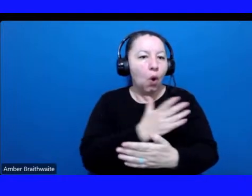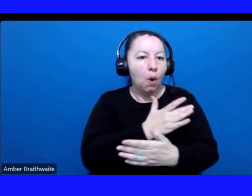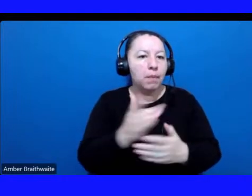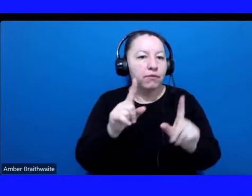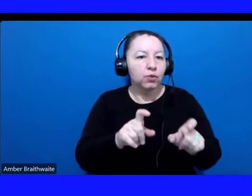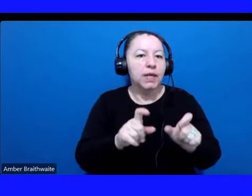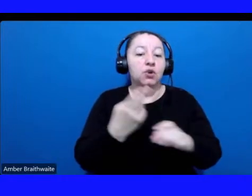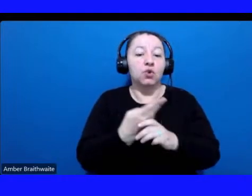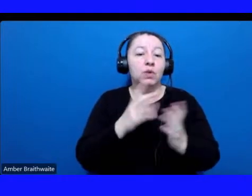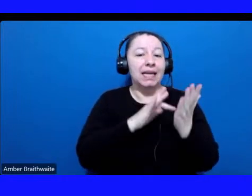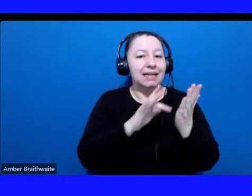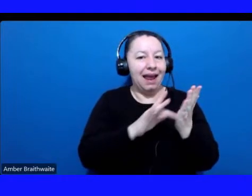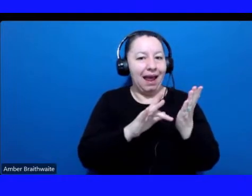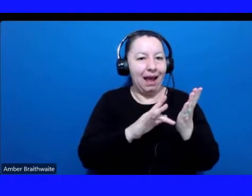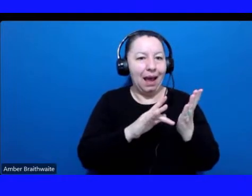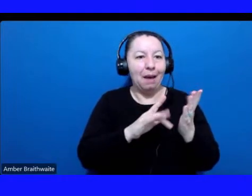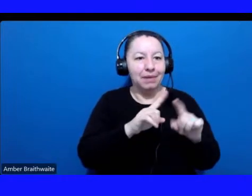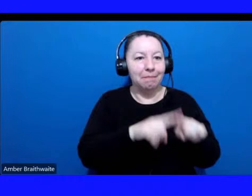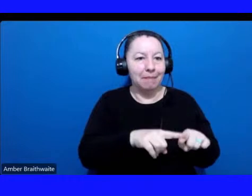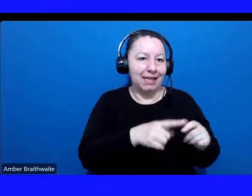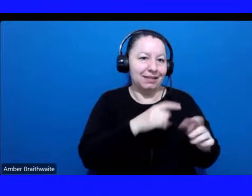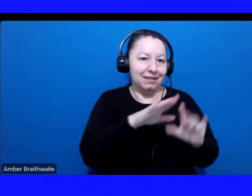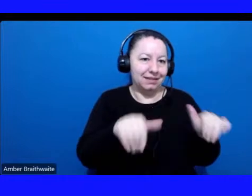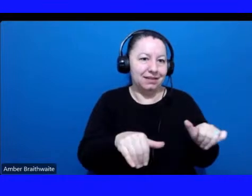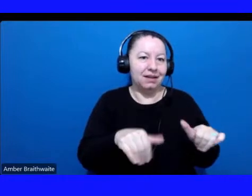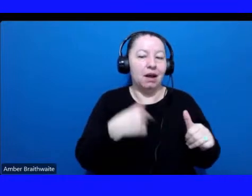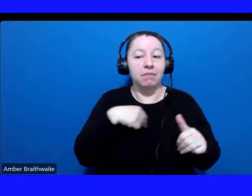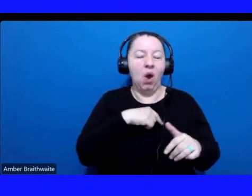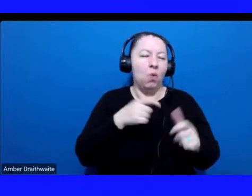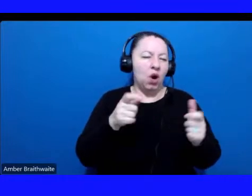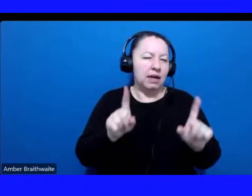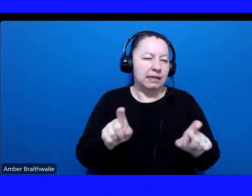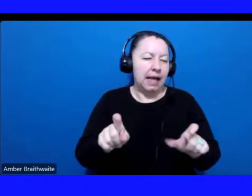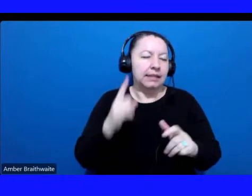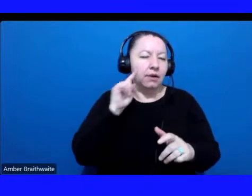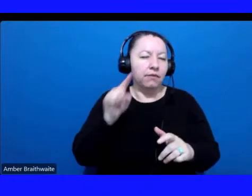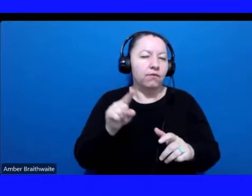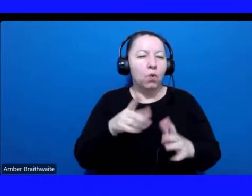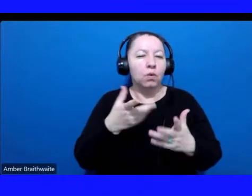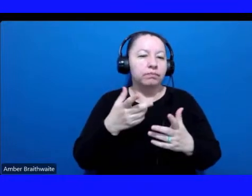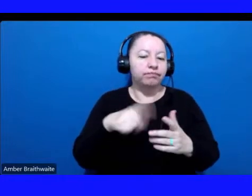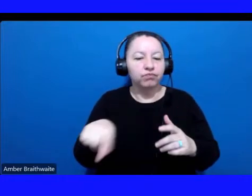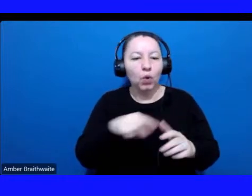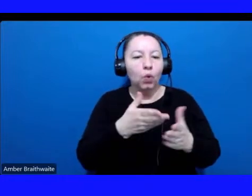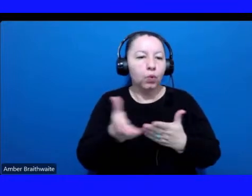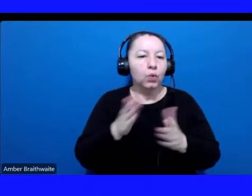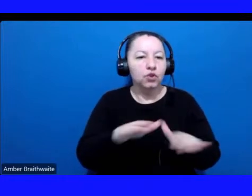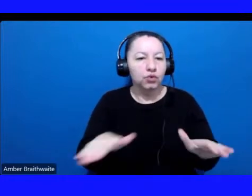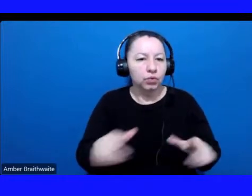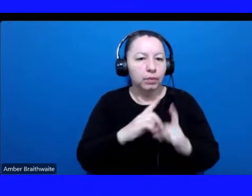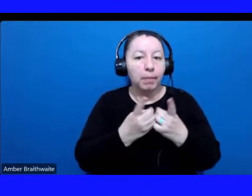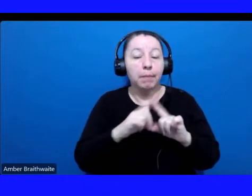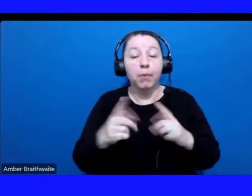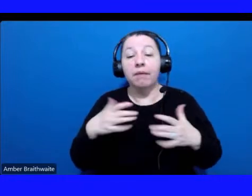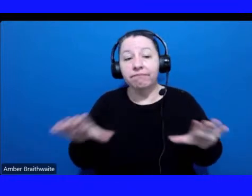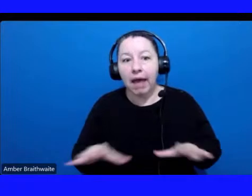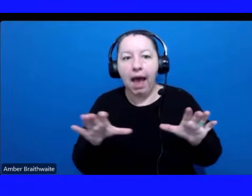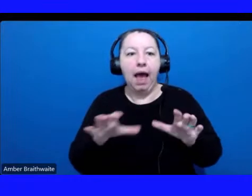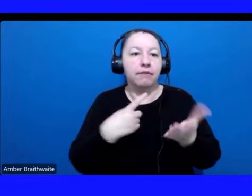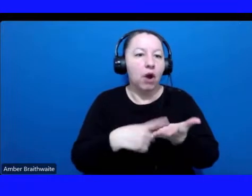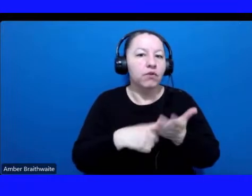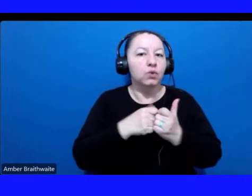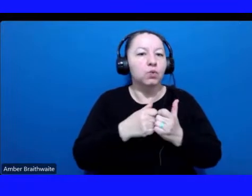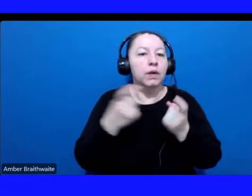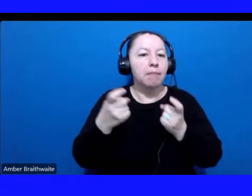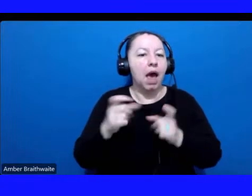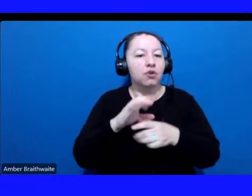ripple effects across health and hospitals. The early intervention pilot has been very exciting. We're working really closely with the Department of Health